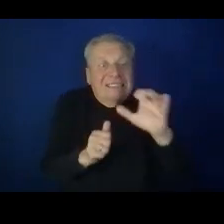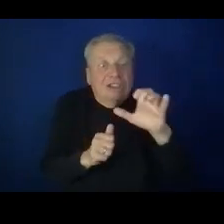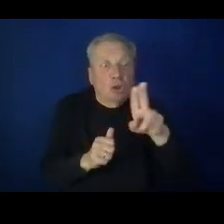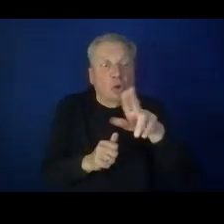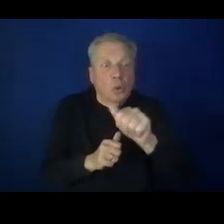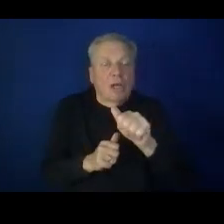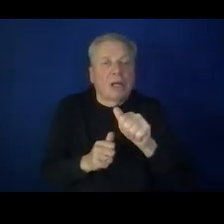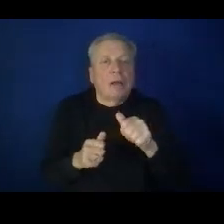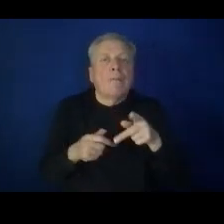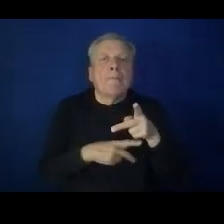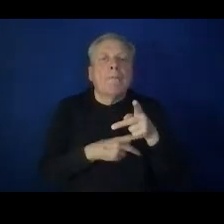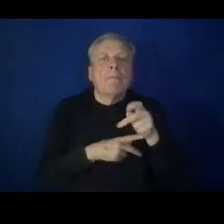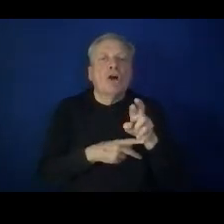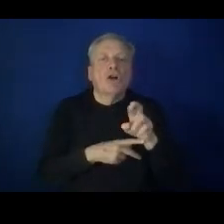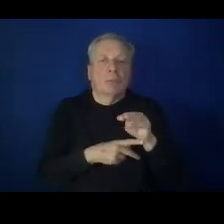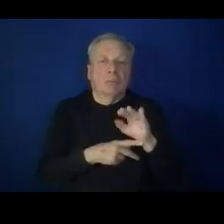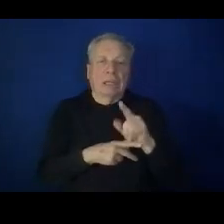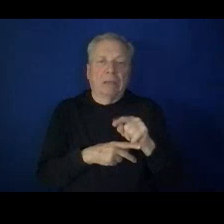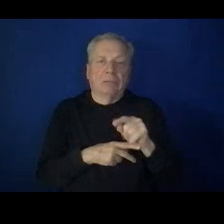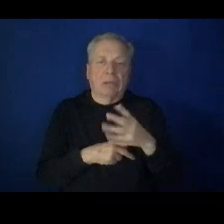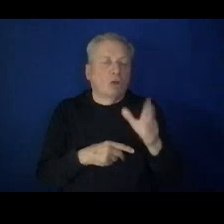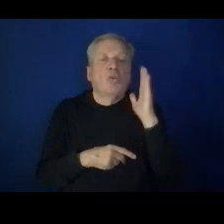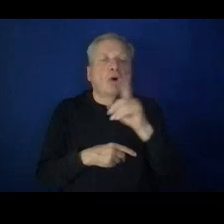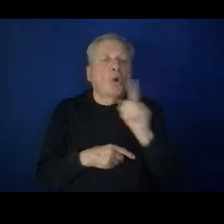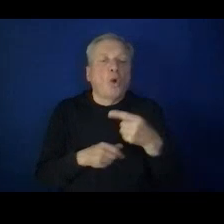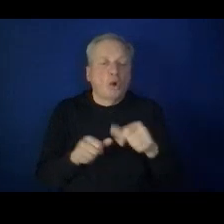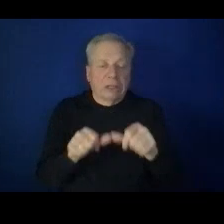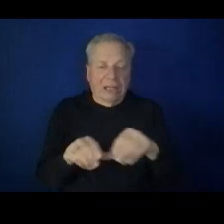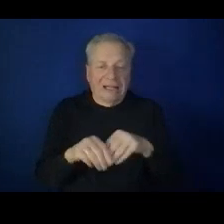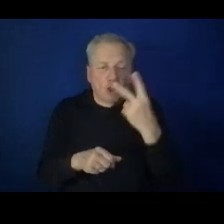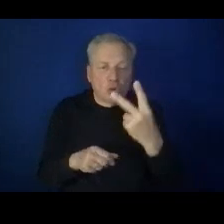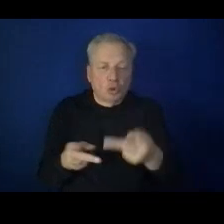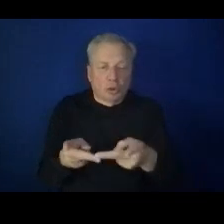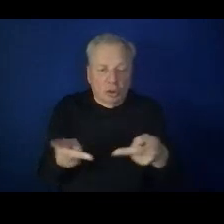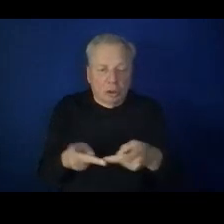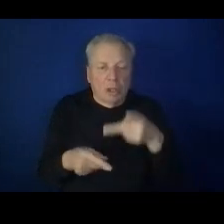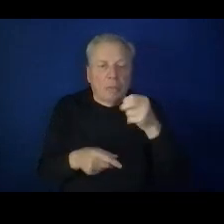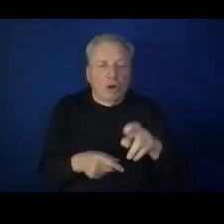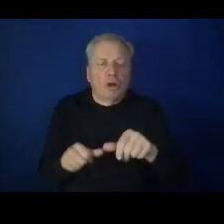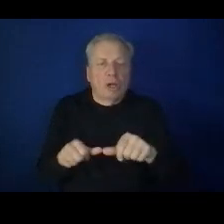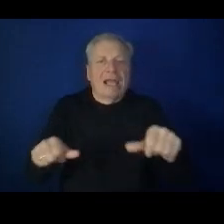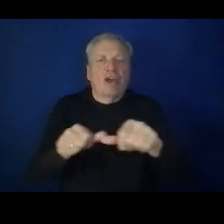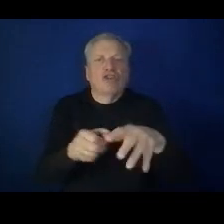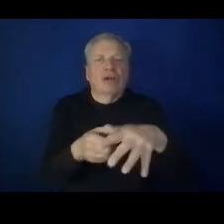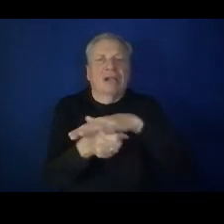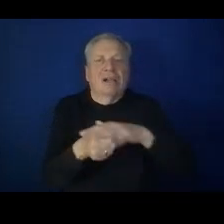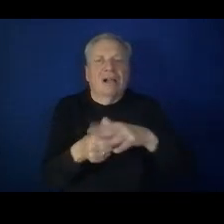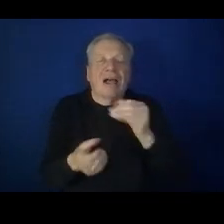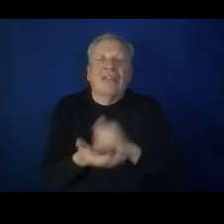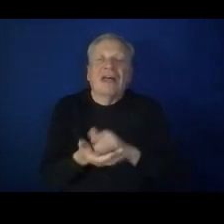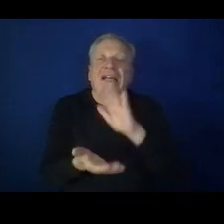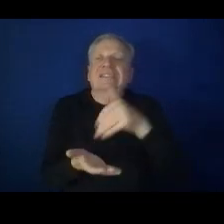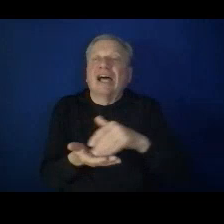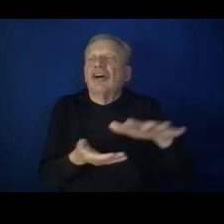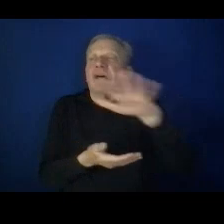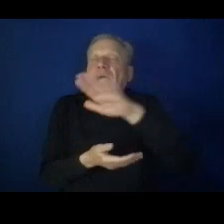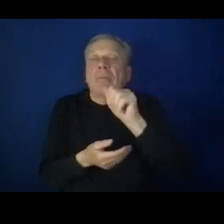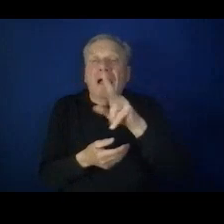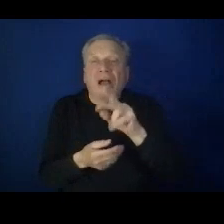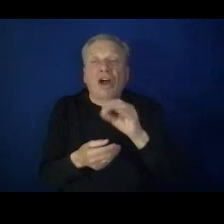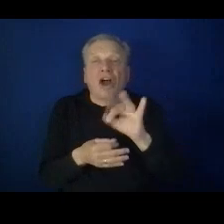CUA permit, and they're only going to be allowed to stay in 2 campsites per geographic area. And the central backcountry office has